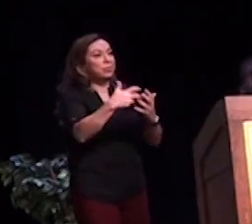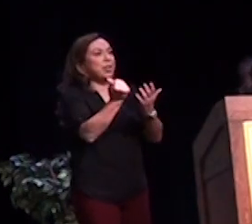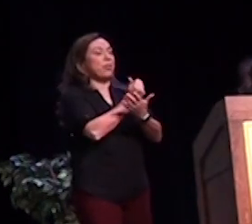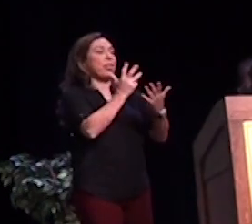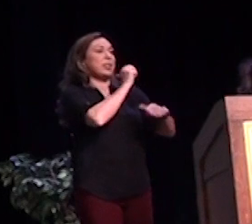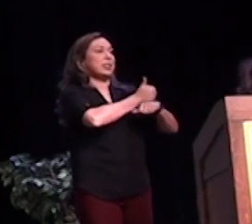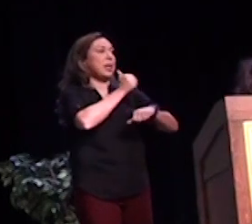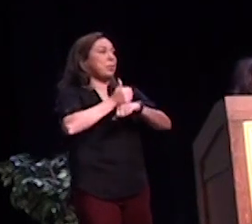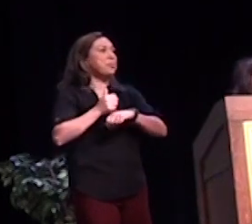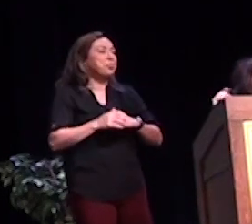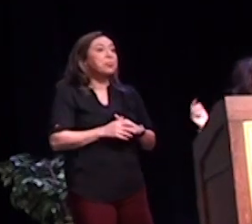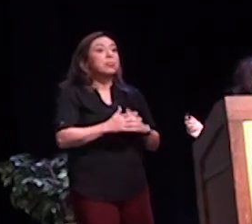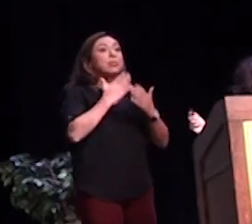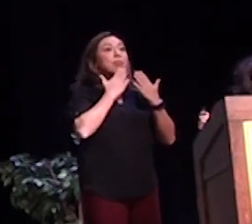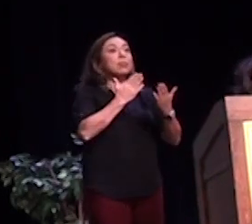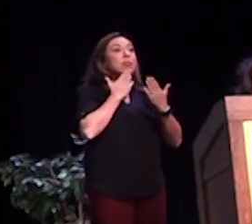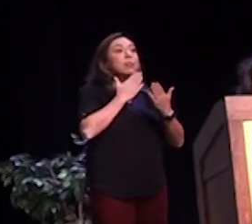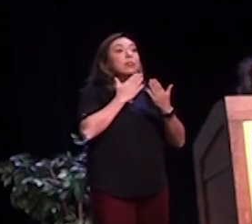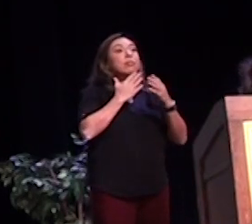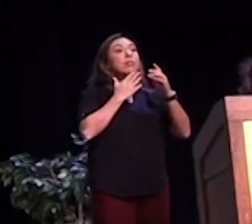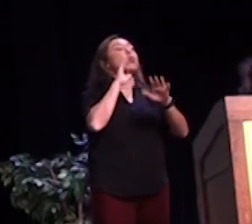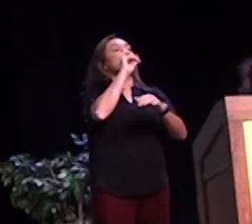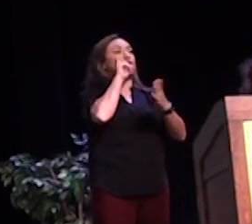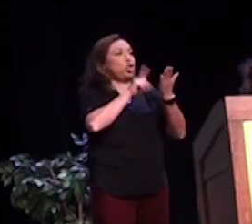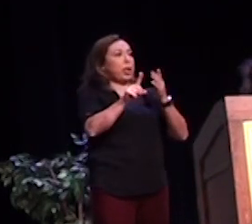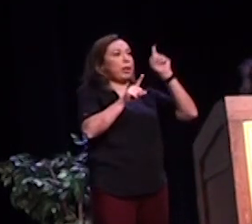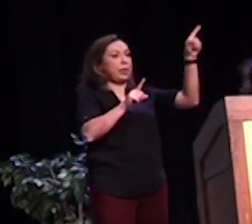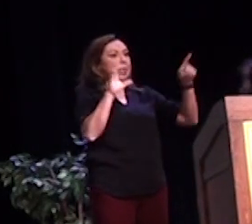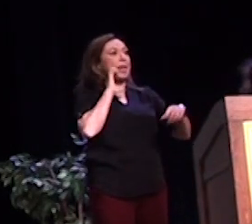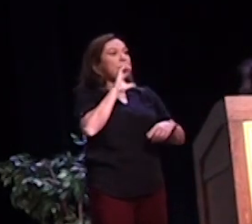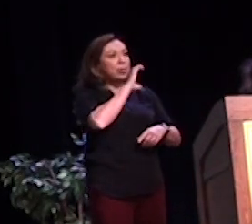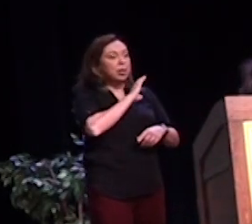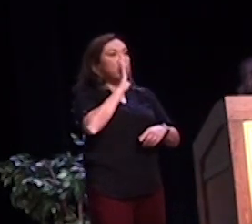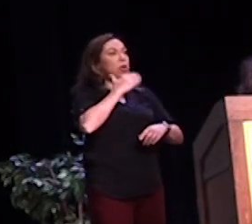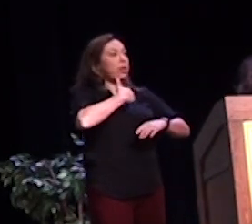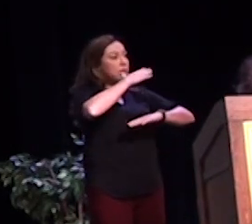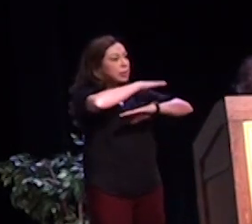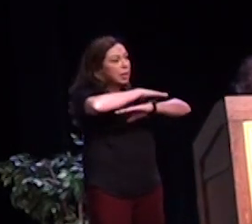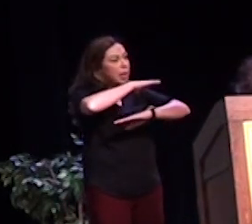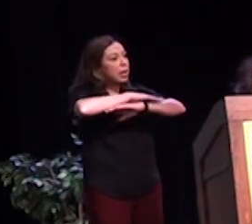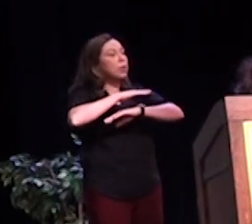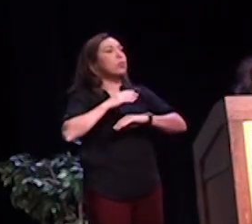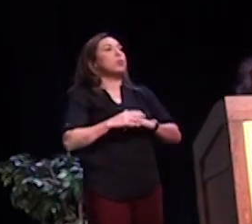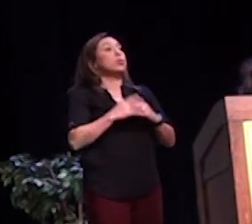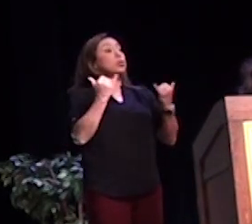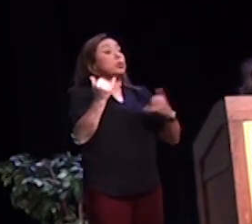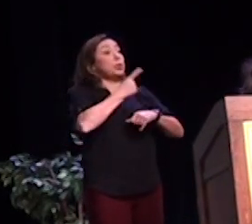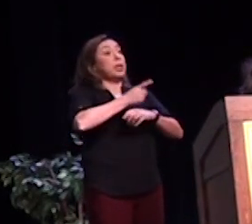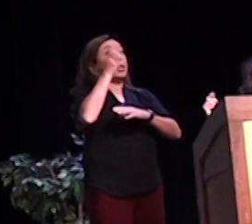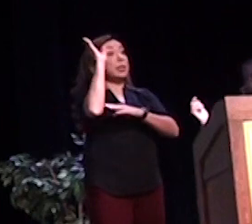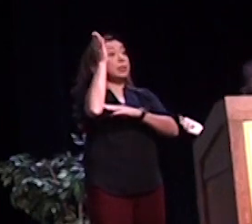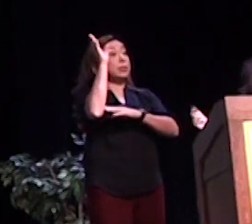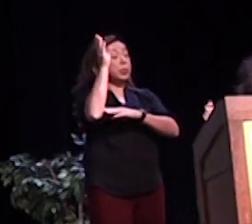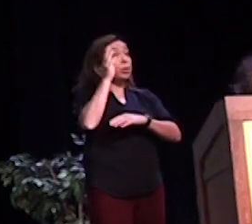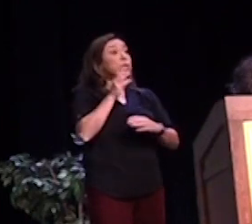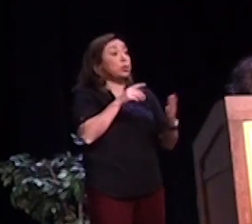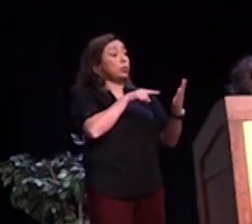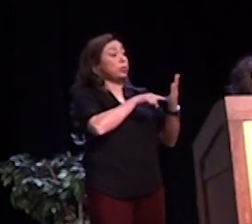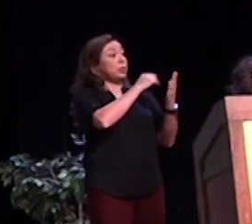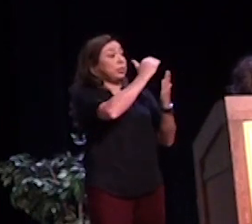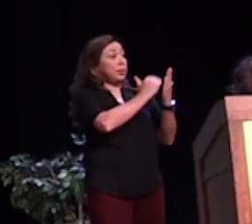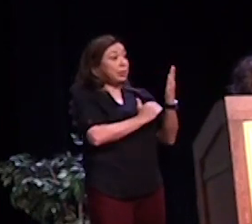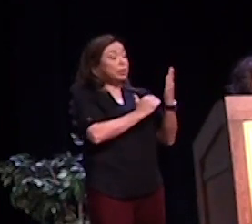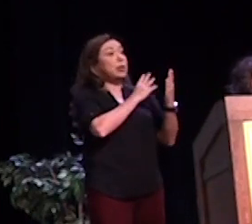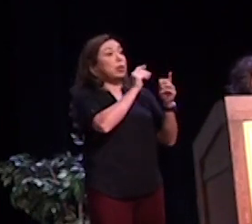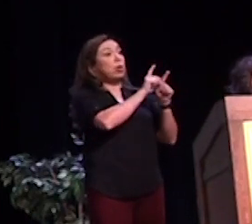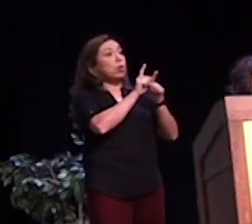Again, check out the cafeteria. We have a lot of resource fair tables. Today's speakers are listed here. They're also